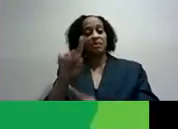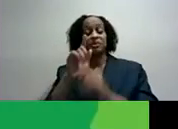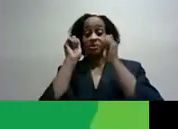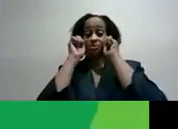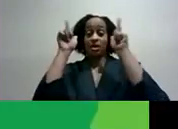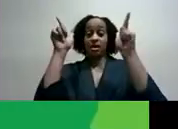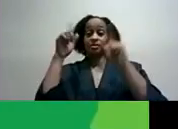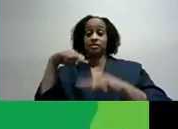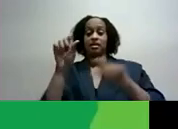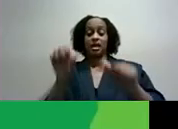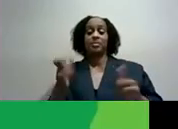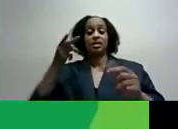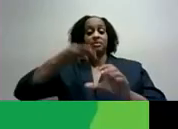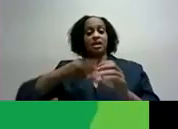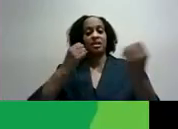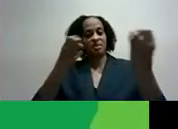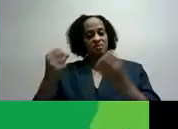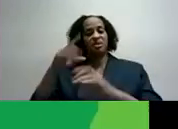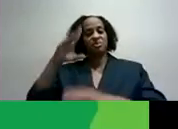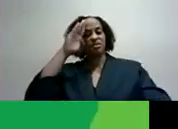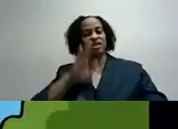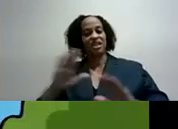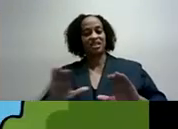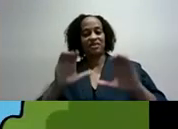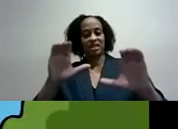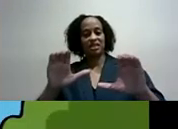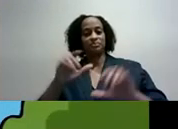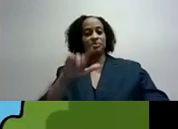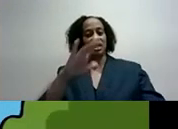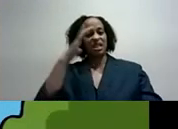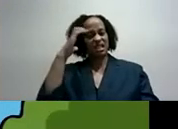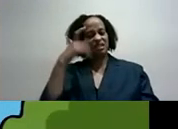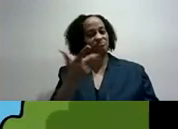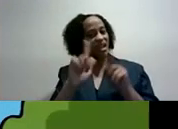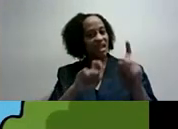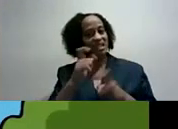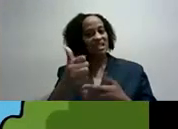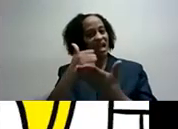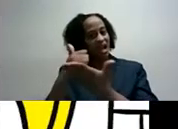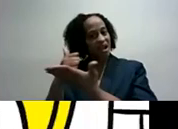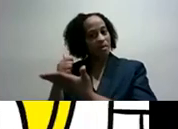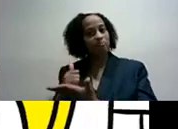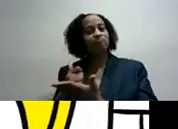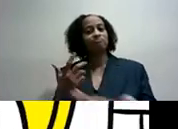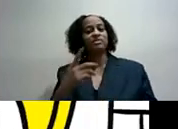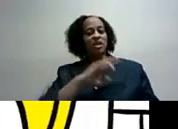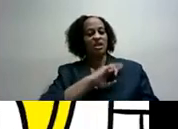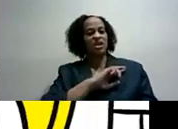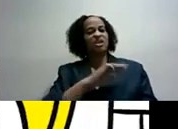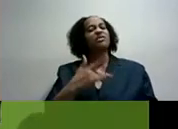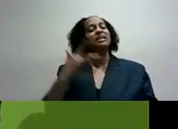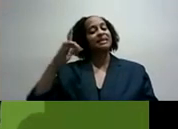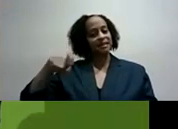that he could participate in many of the Pathfinder activities. His cousin even asked him to help out. Ricardo felt